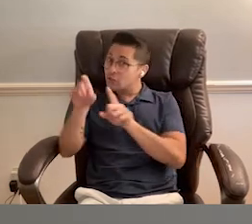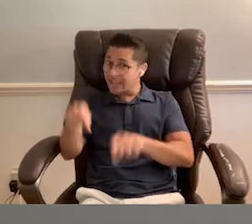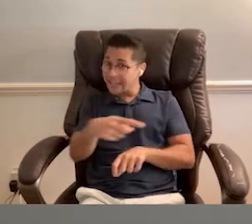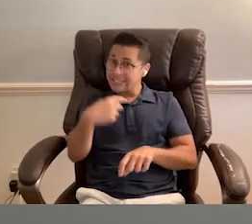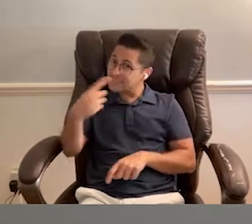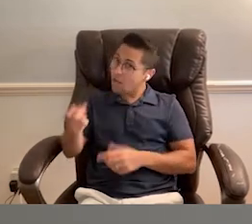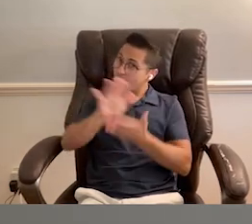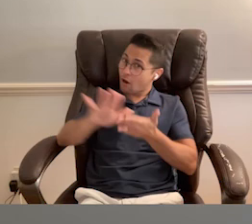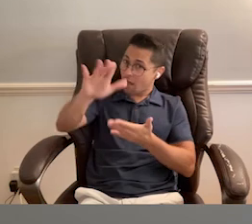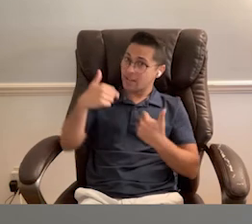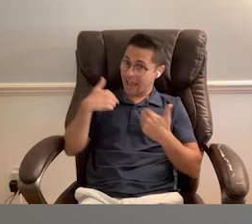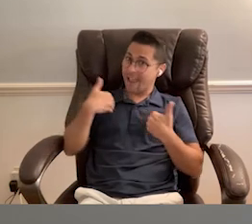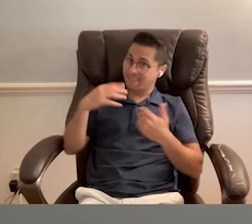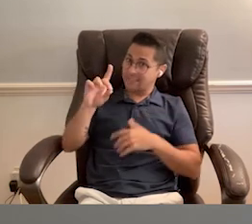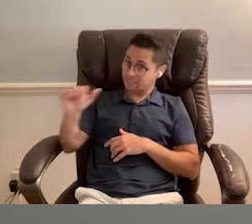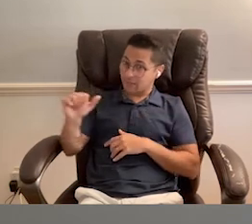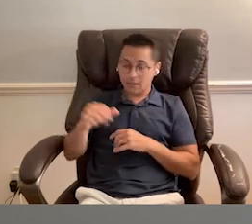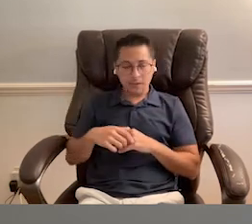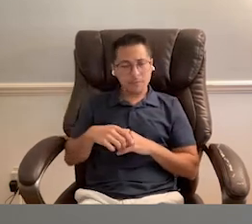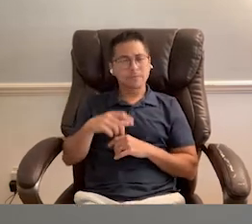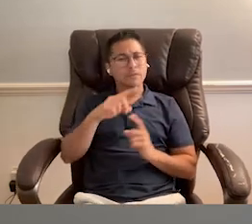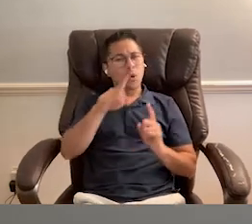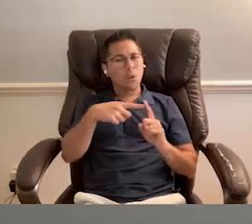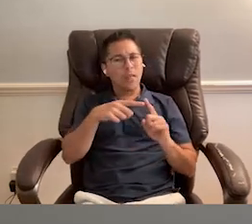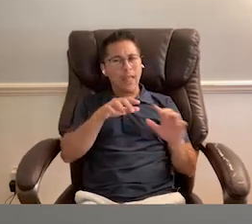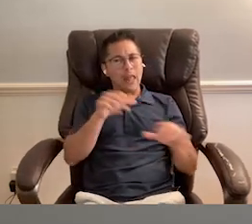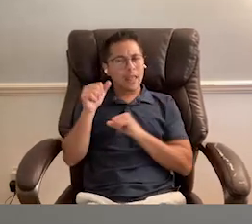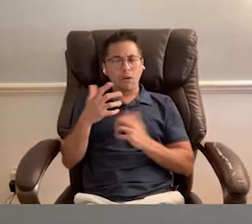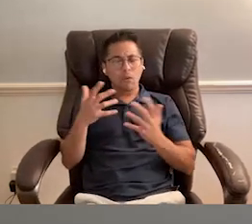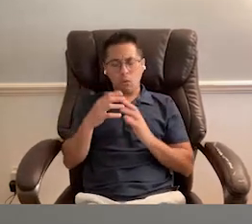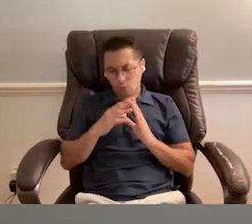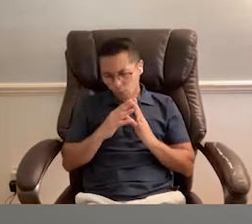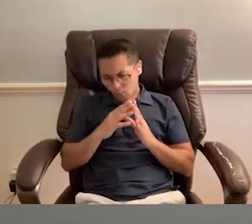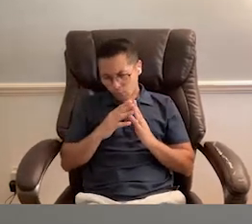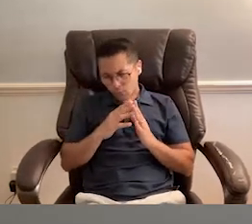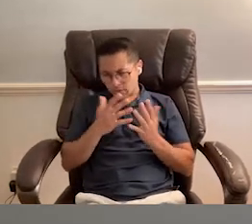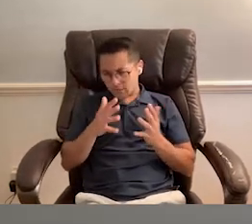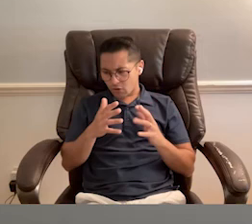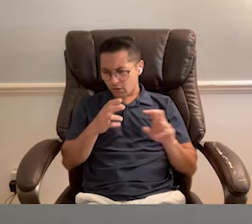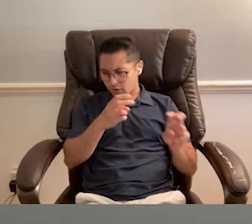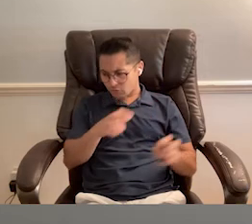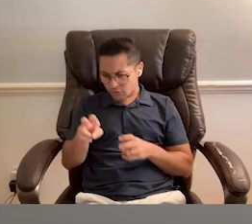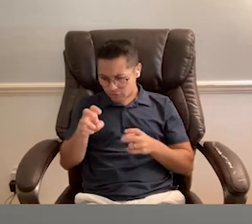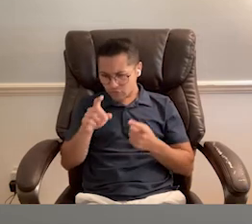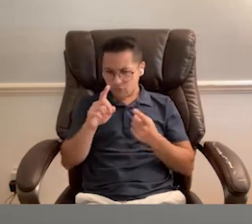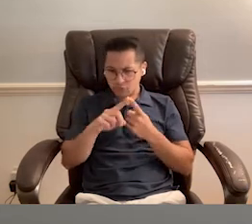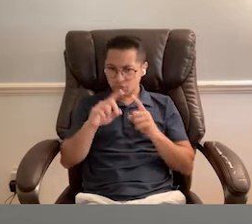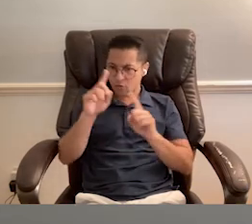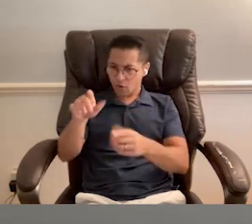has a disability so he can get services through that? But when they're in the 12th grade and they're getting ready in the transition to go to